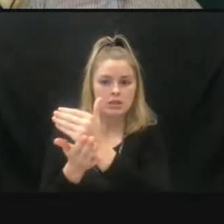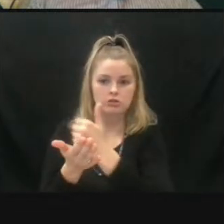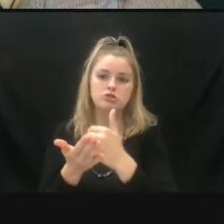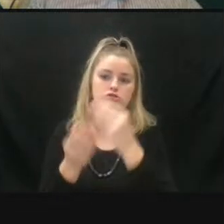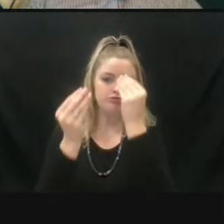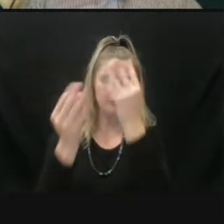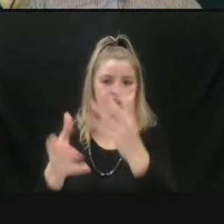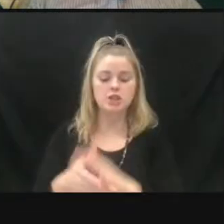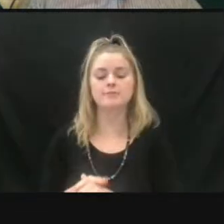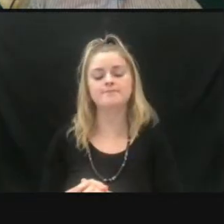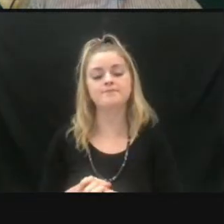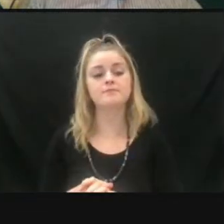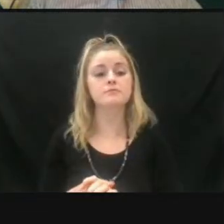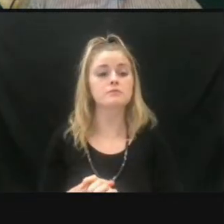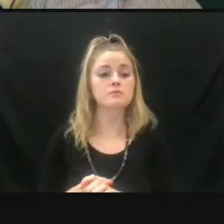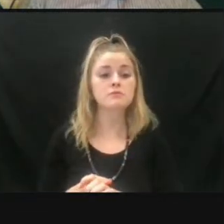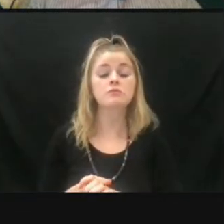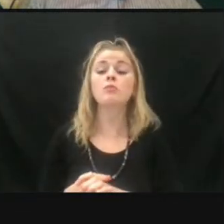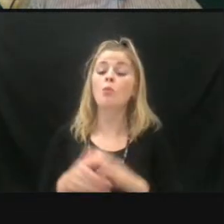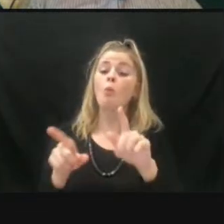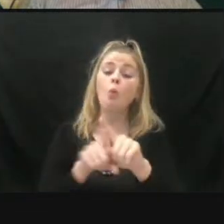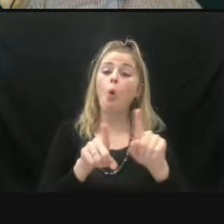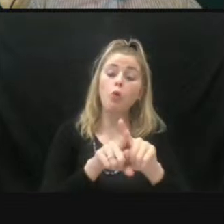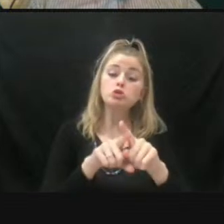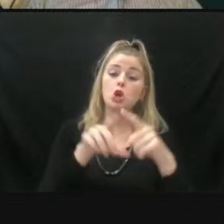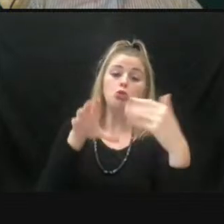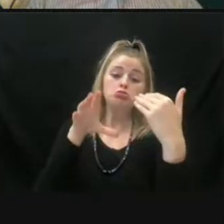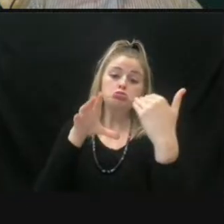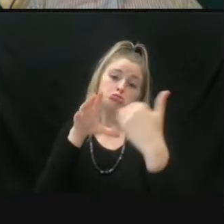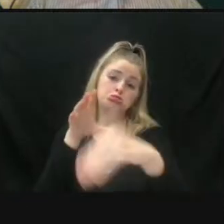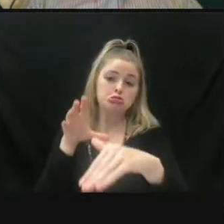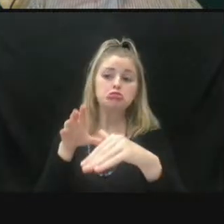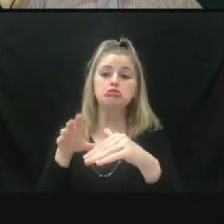interview transcriptions were made available to tribal citizens.